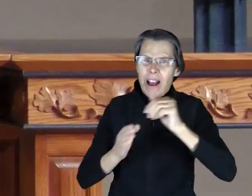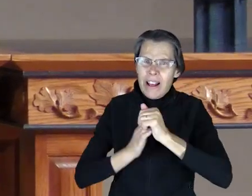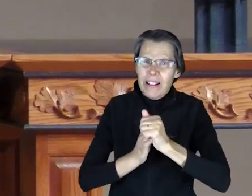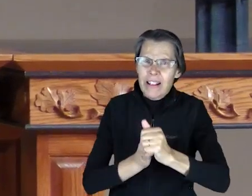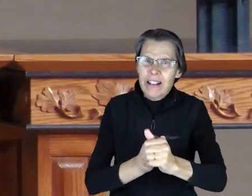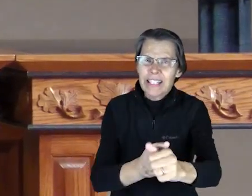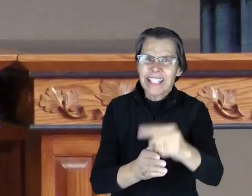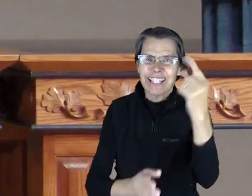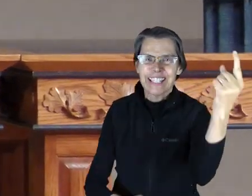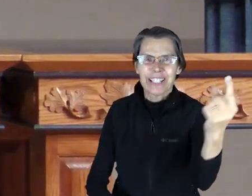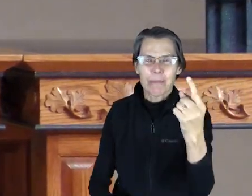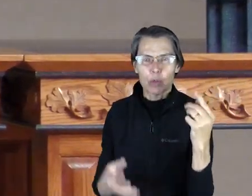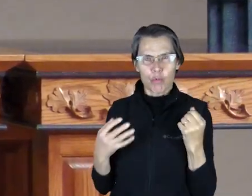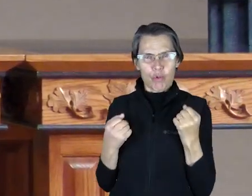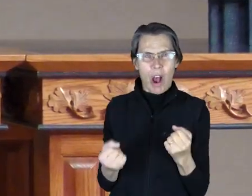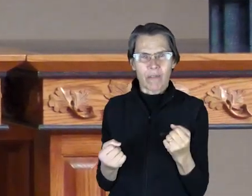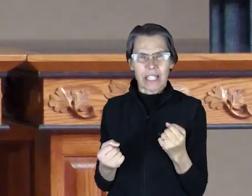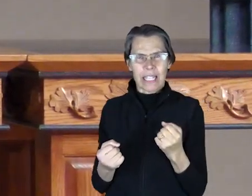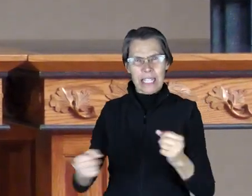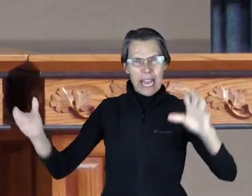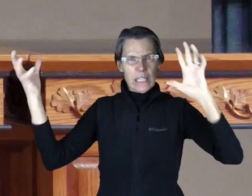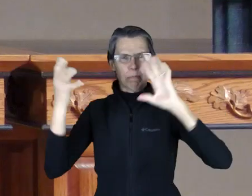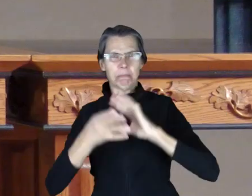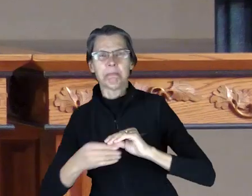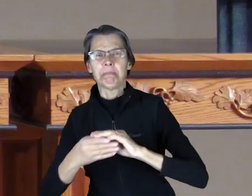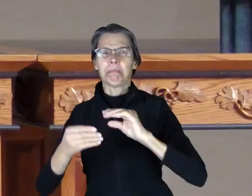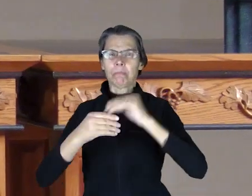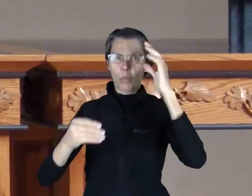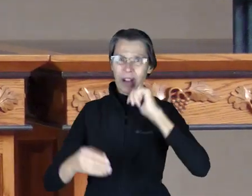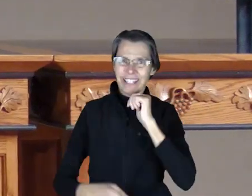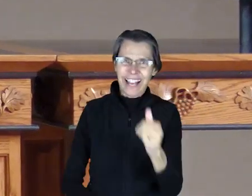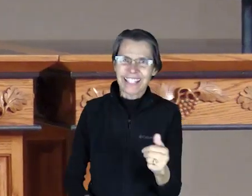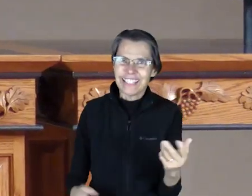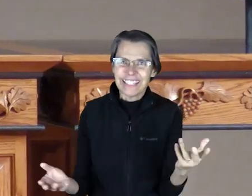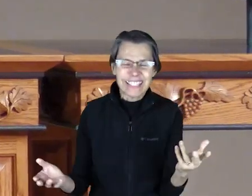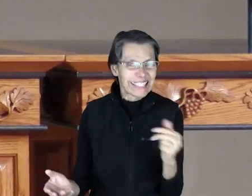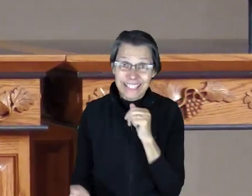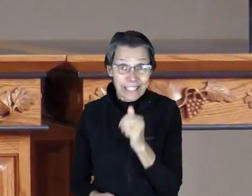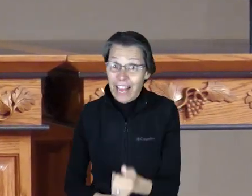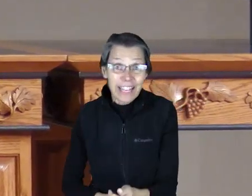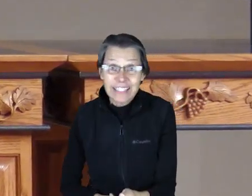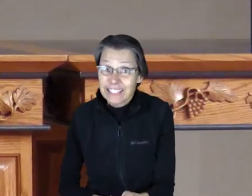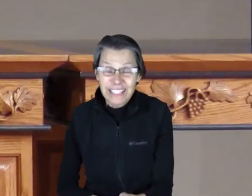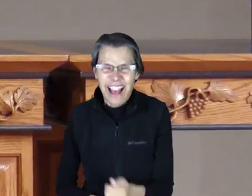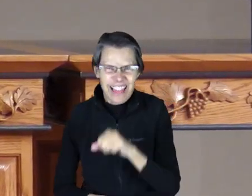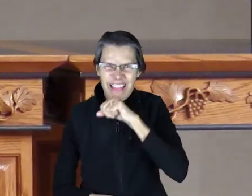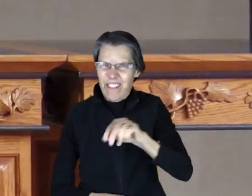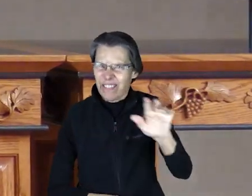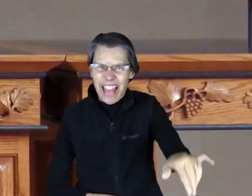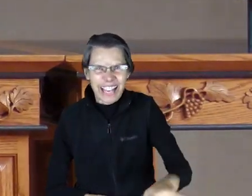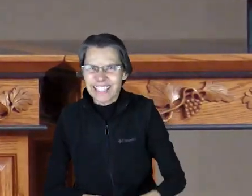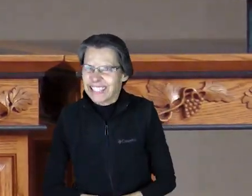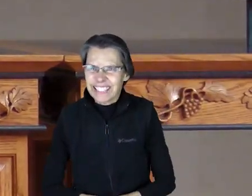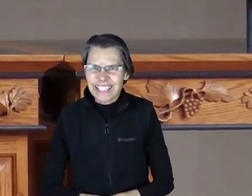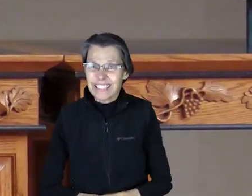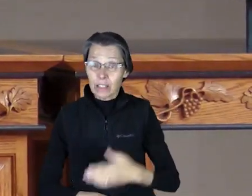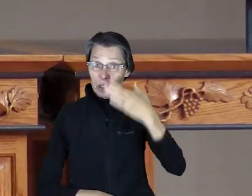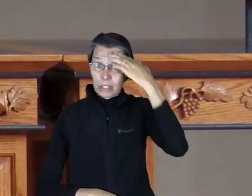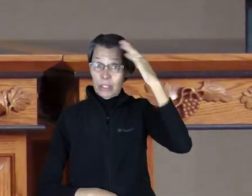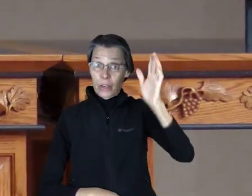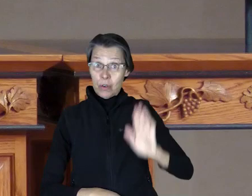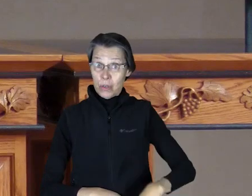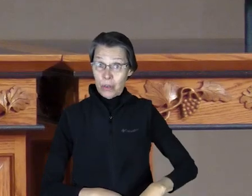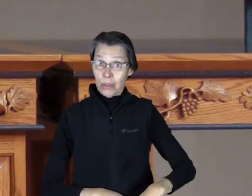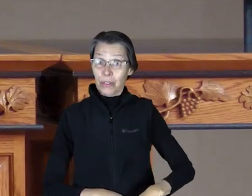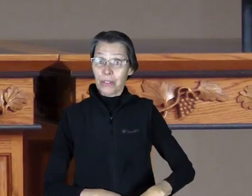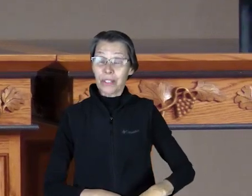Moses tells God right up front, "I'm none of those things." And God says, "Look, I'll send Aaron, your brother, with you." So not only is Moses not able to convince the